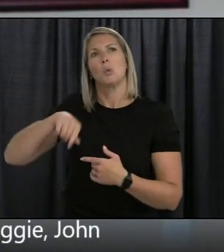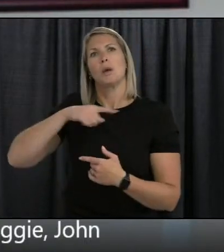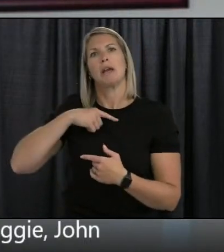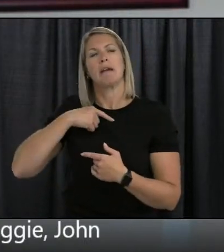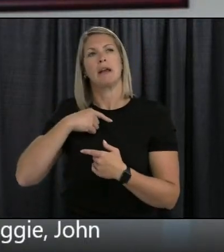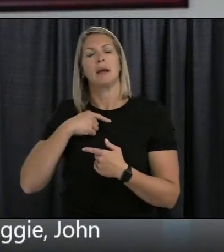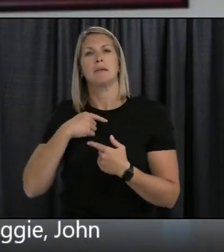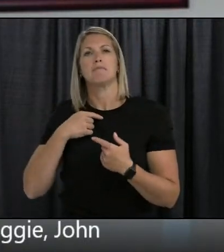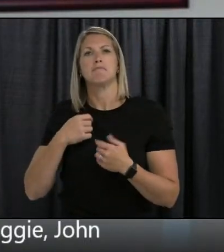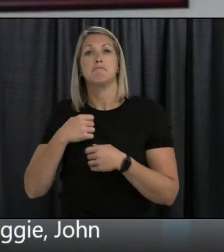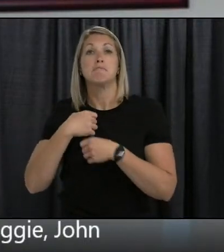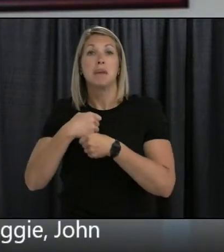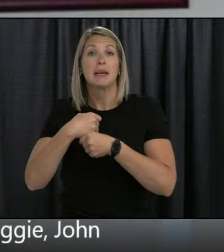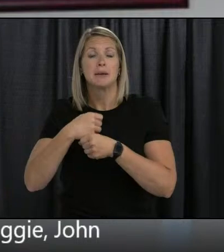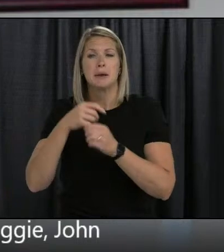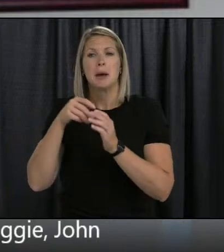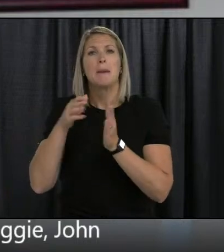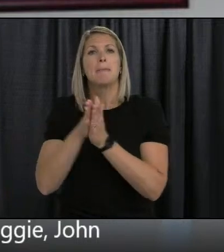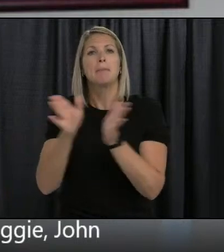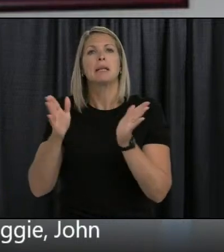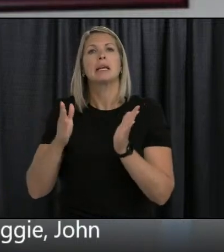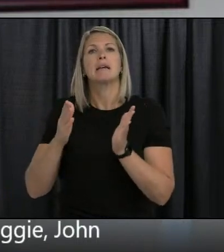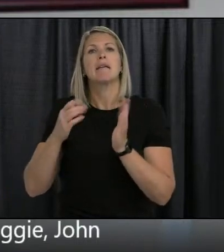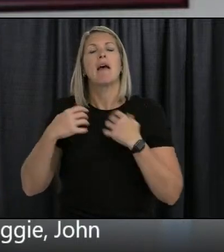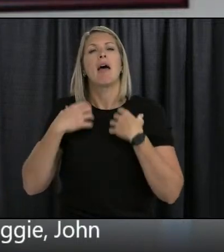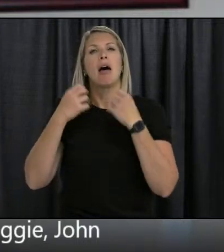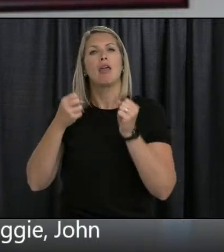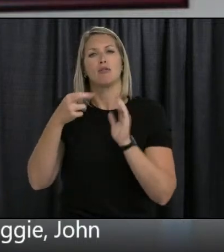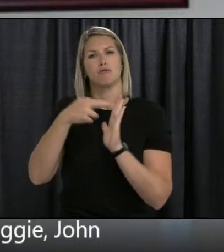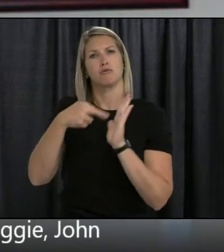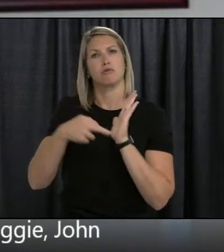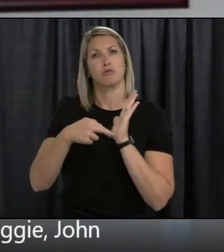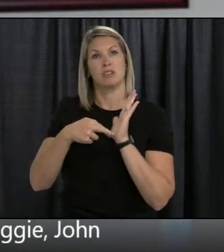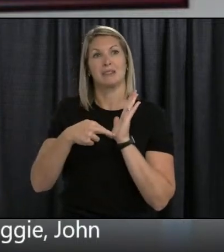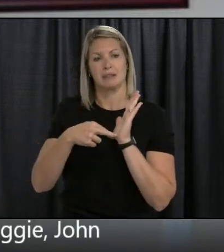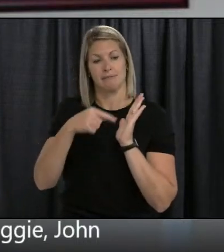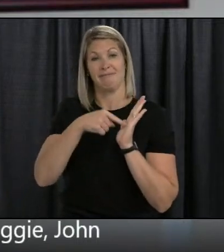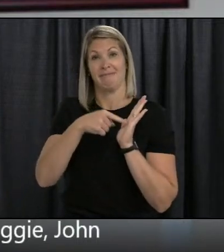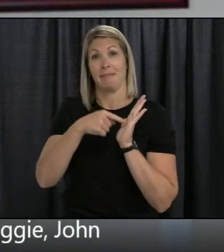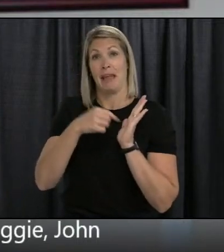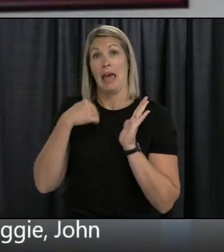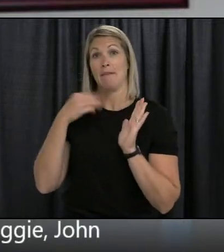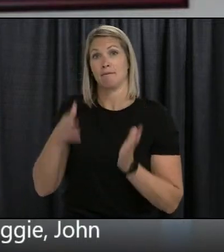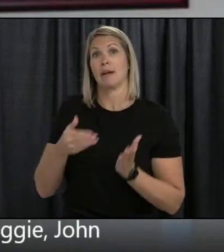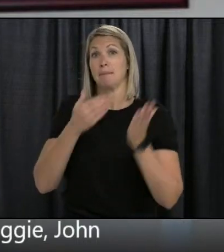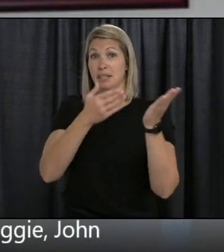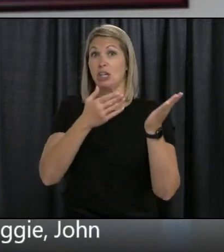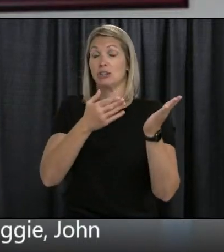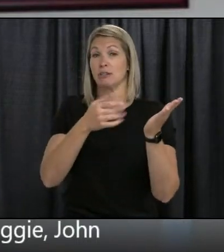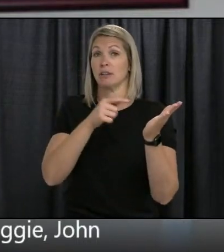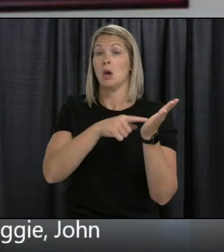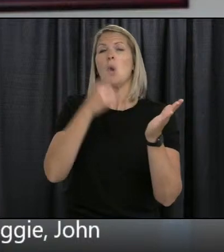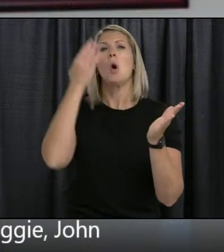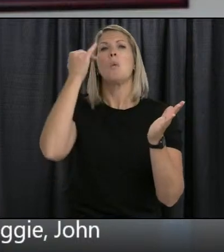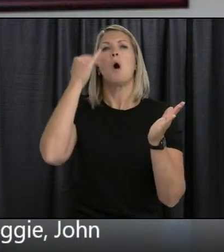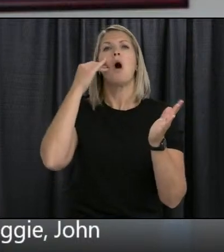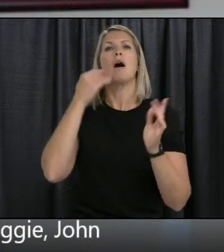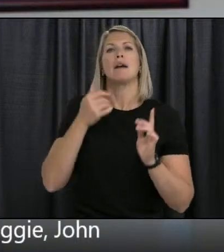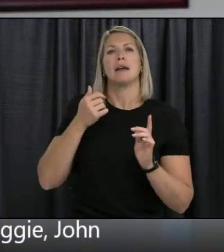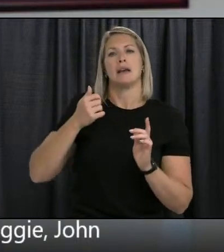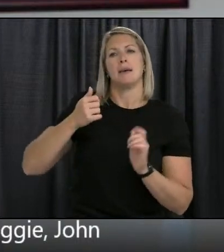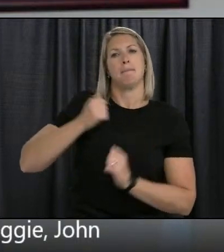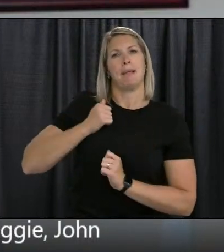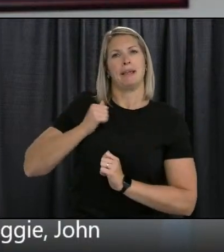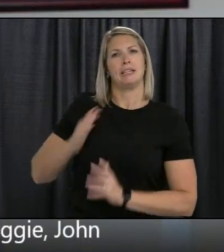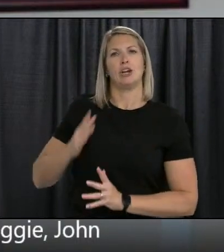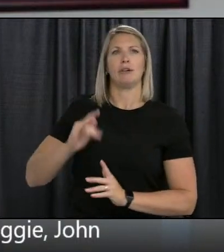guided adaptations for people who were being posted and coming to the province and moving around. And indeed, we